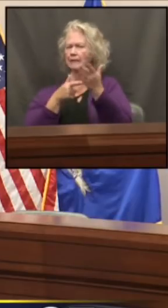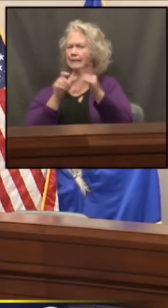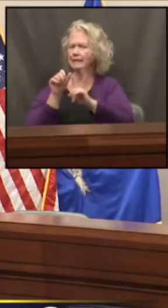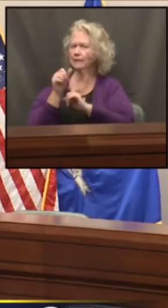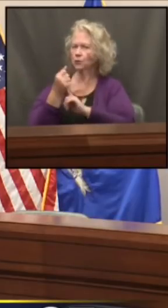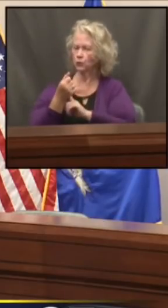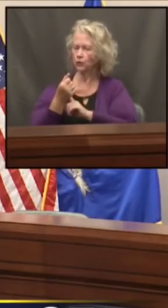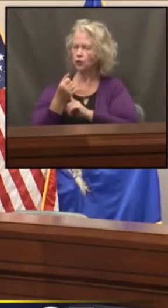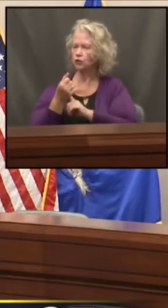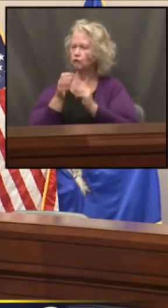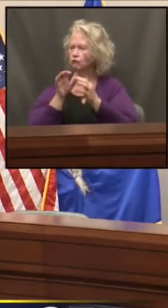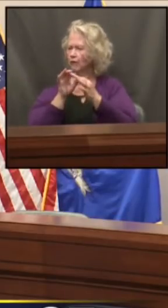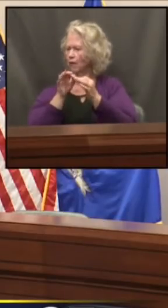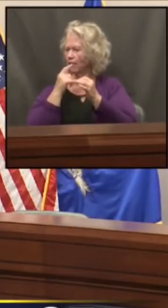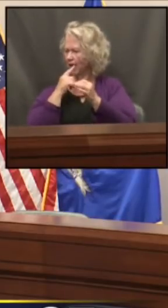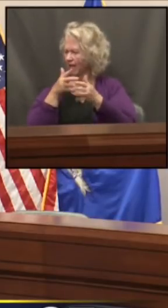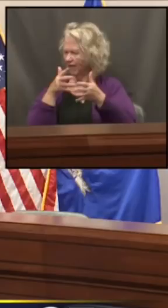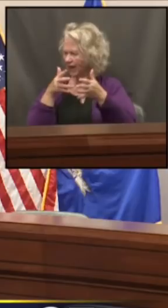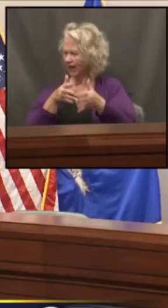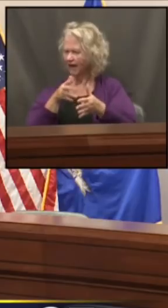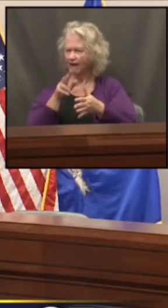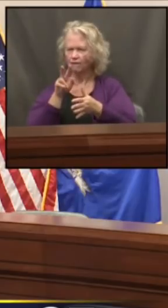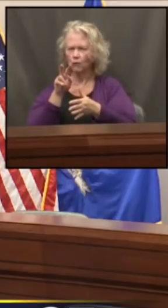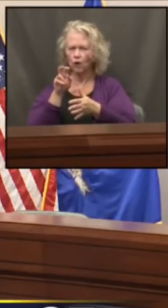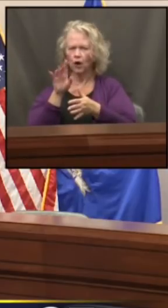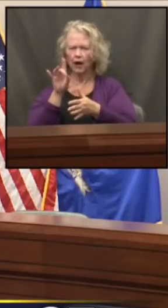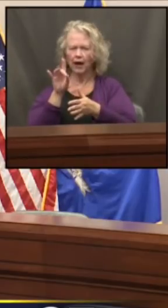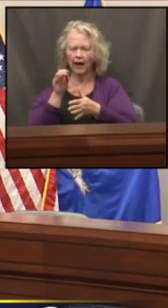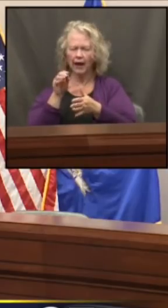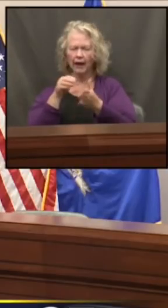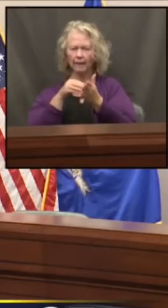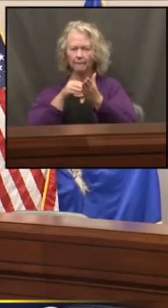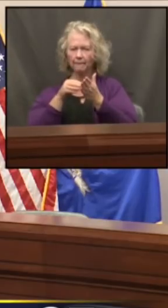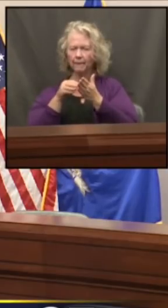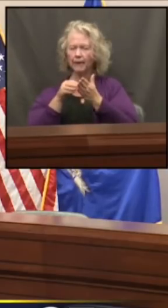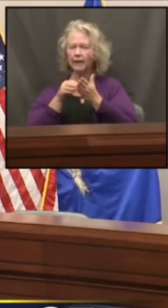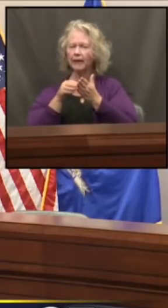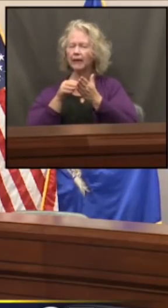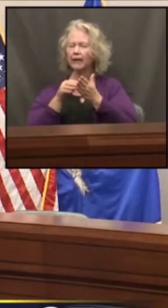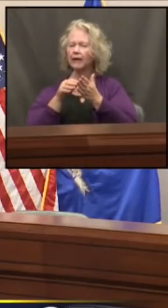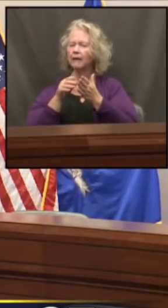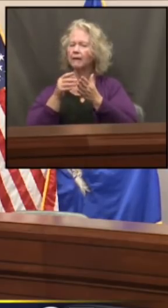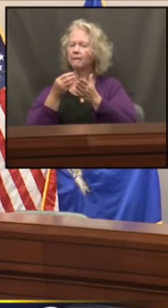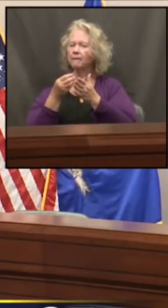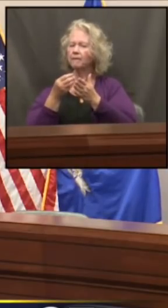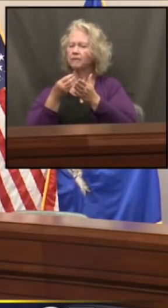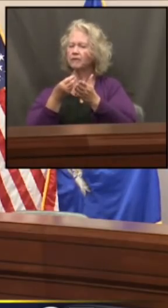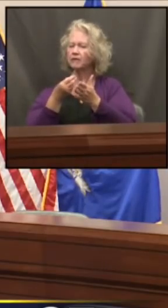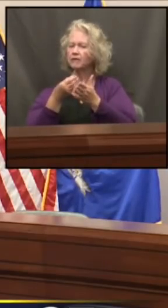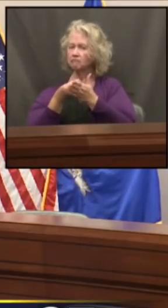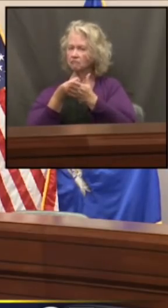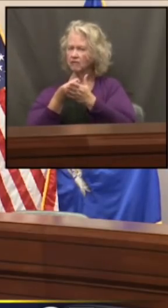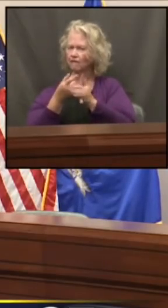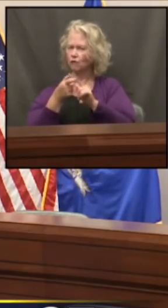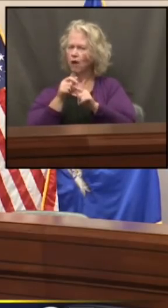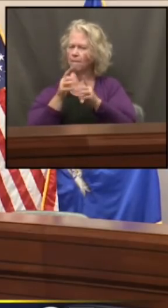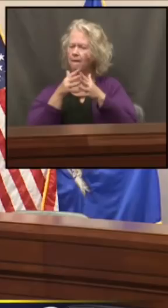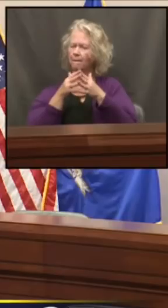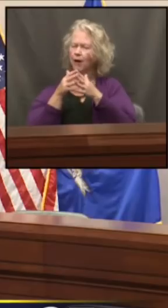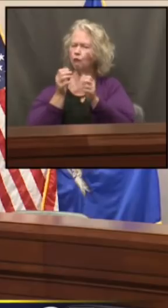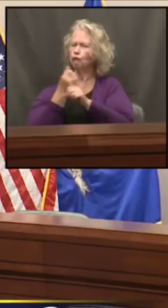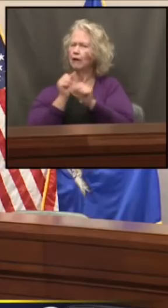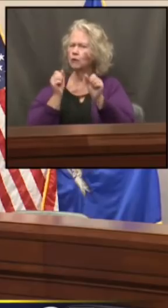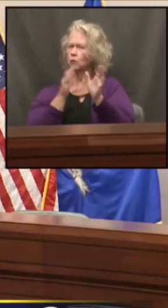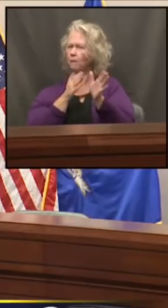the remaining, I think it's about $280 million in American Rescue Plan money is going to be spent? I know